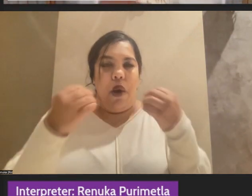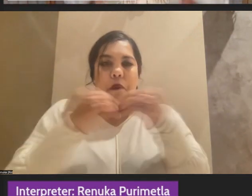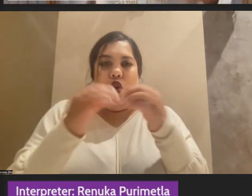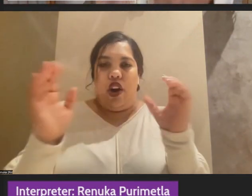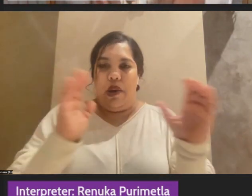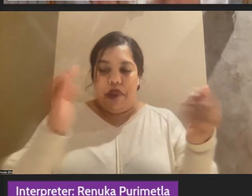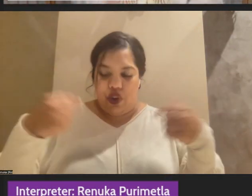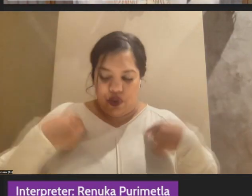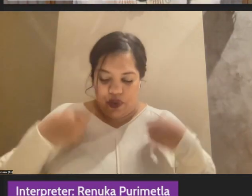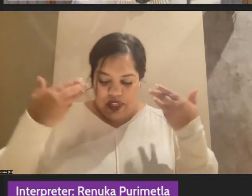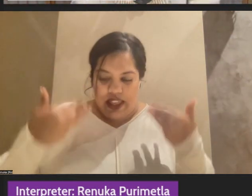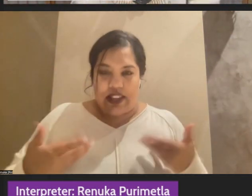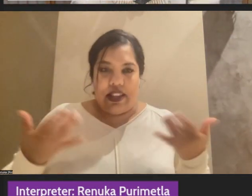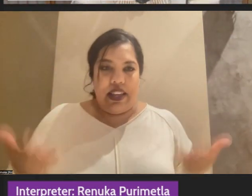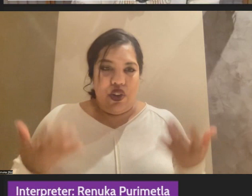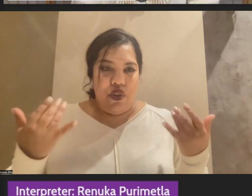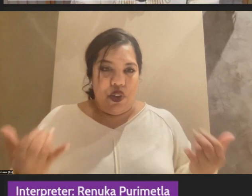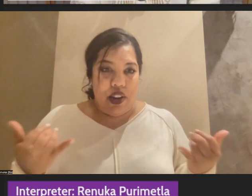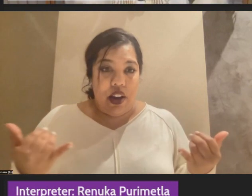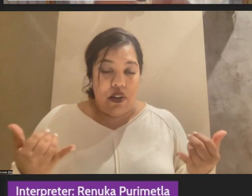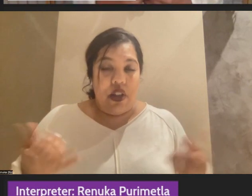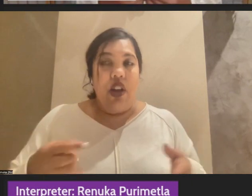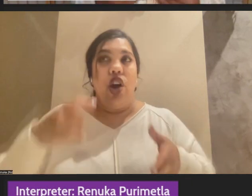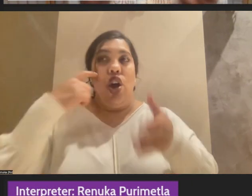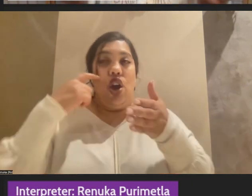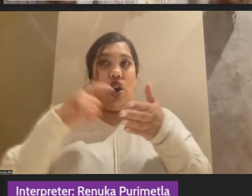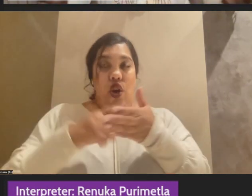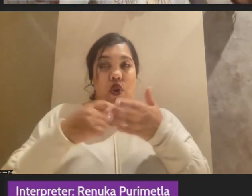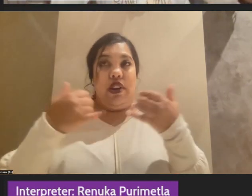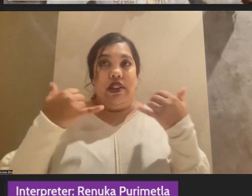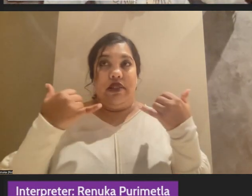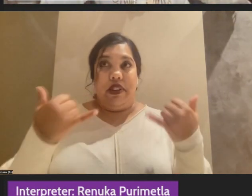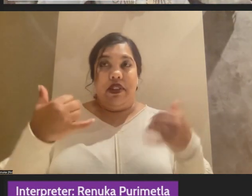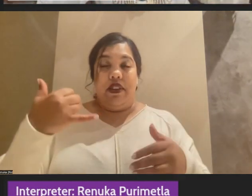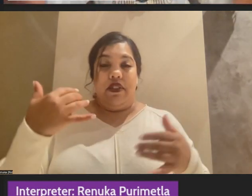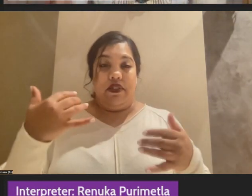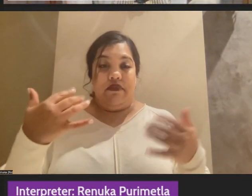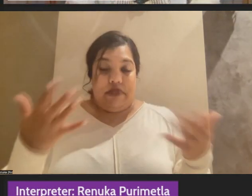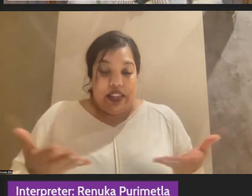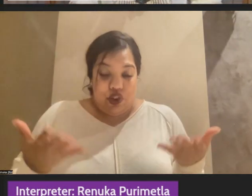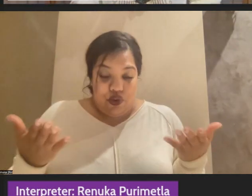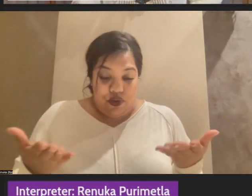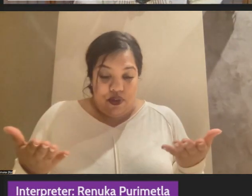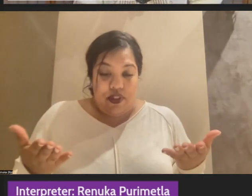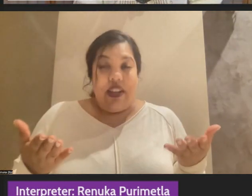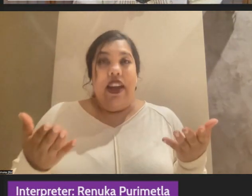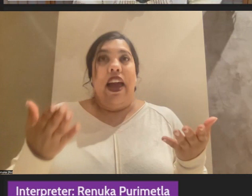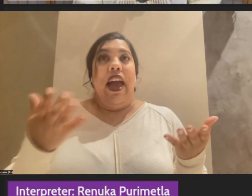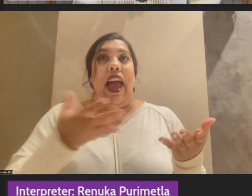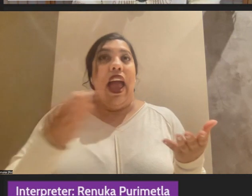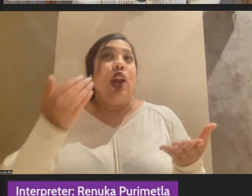So while being present to what is, there's also the expansiveness of what can be